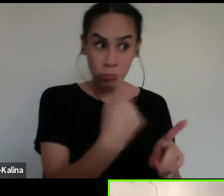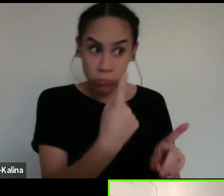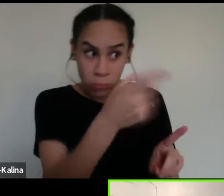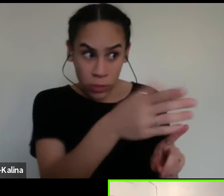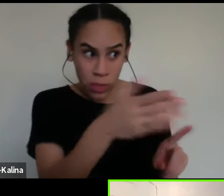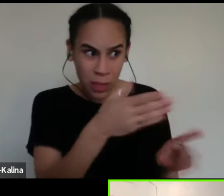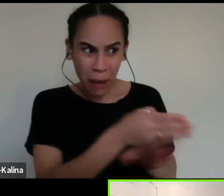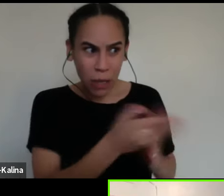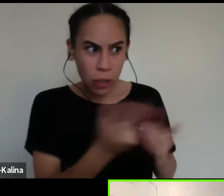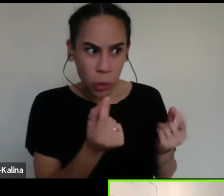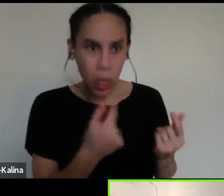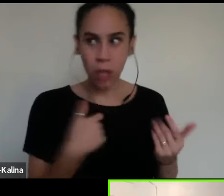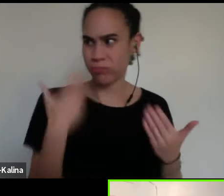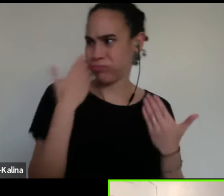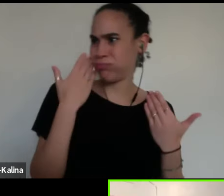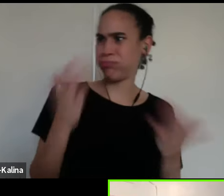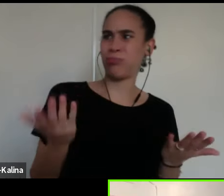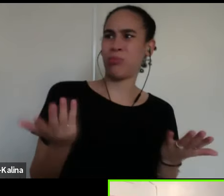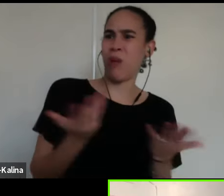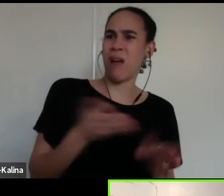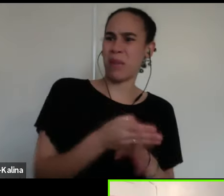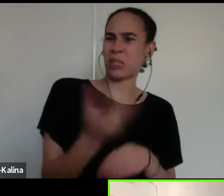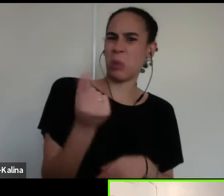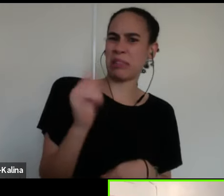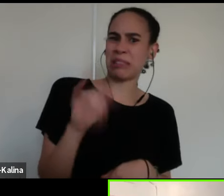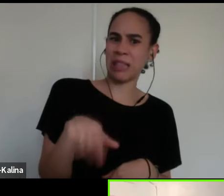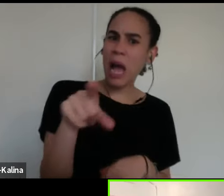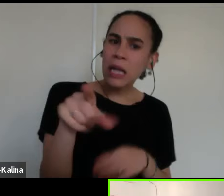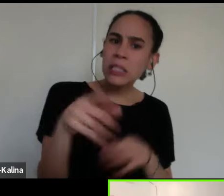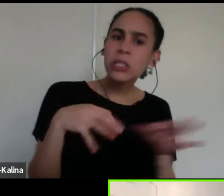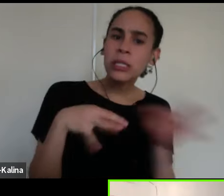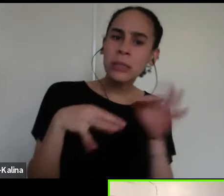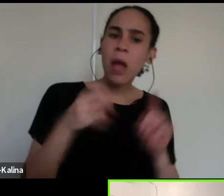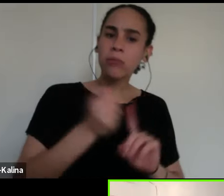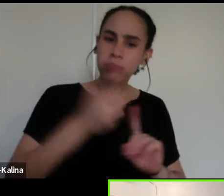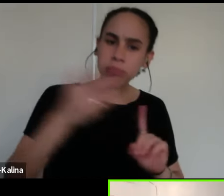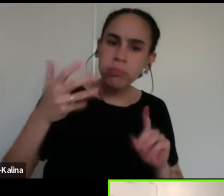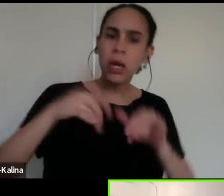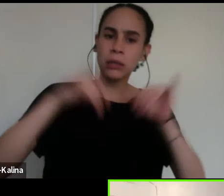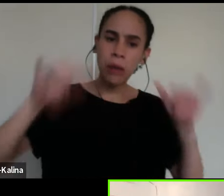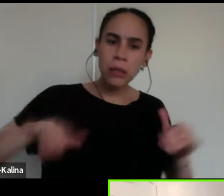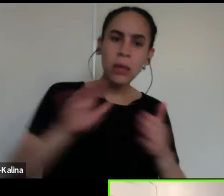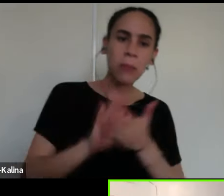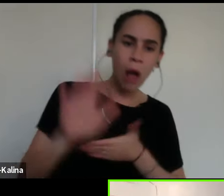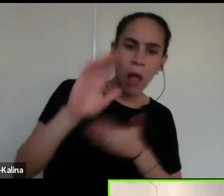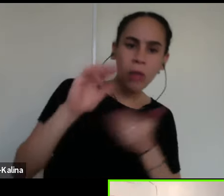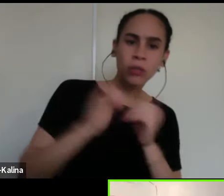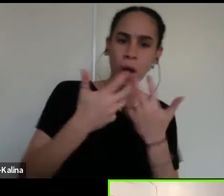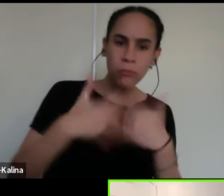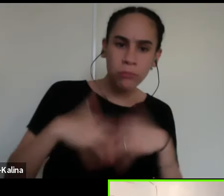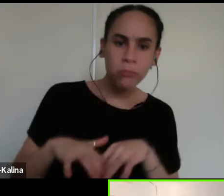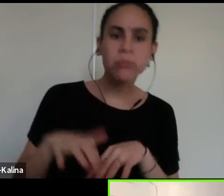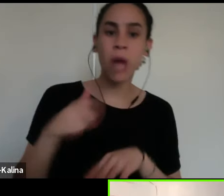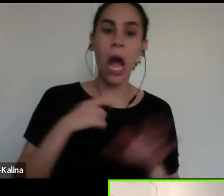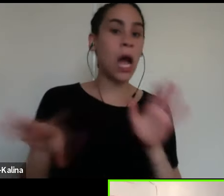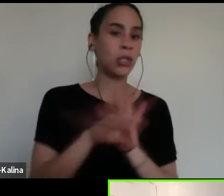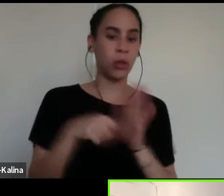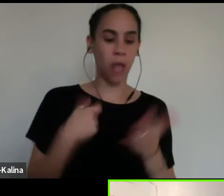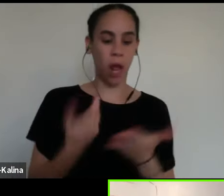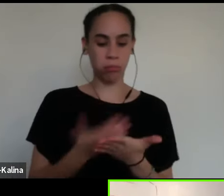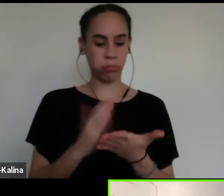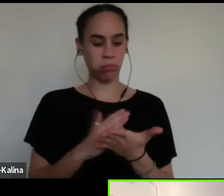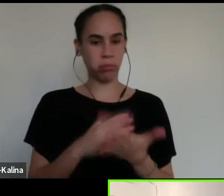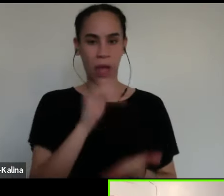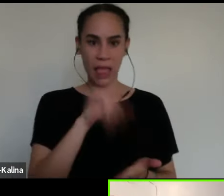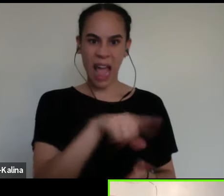major is. And so she explained to me sort of the system of how college works. And I chose one. I flipped through that same catalog that arrived at my